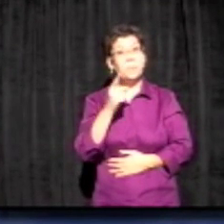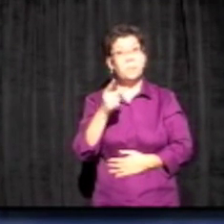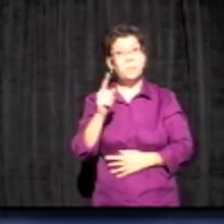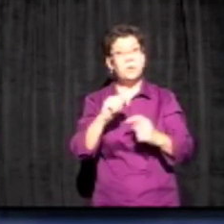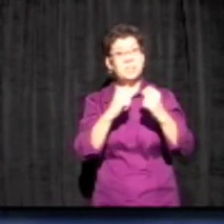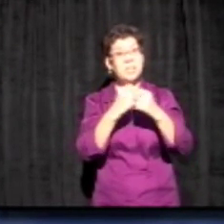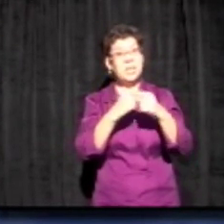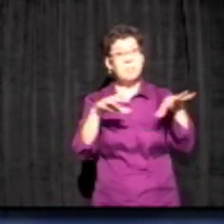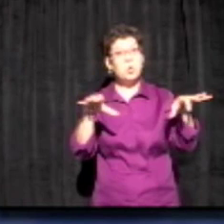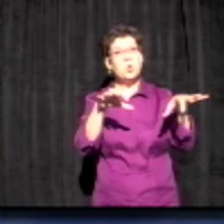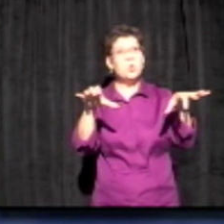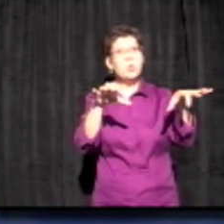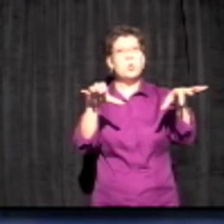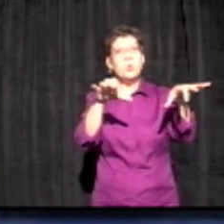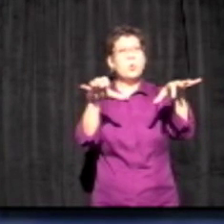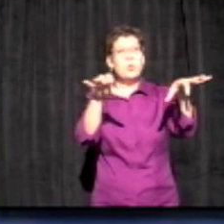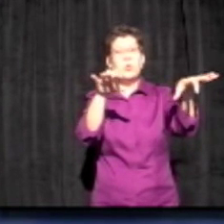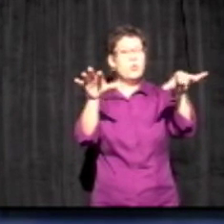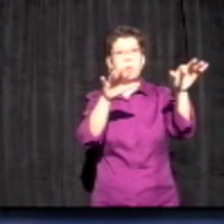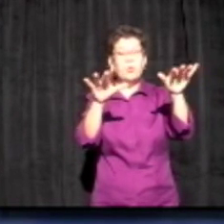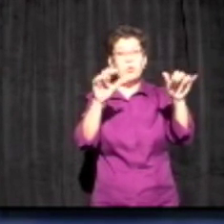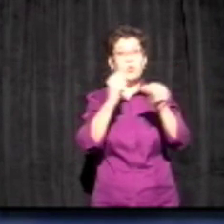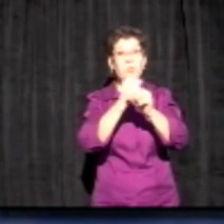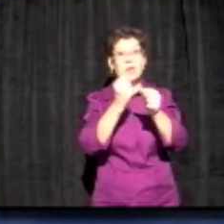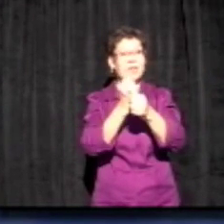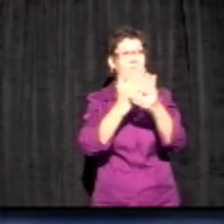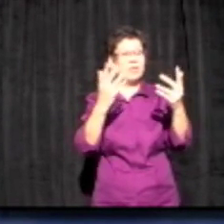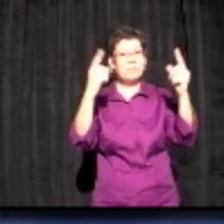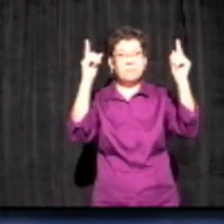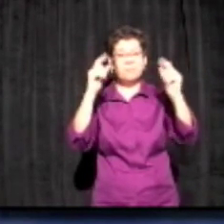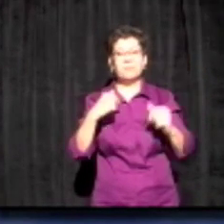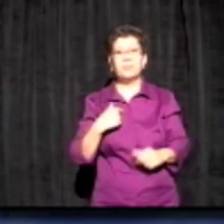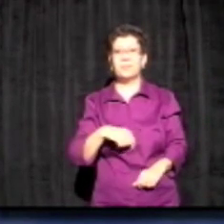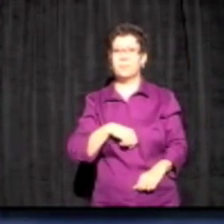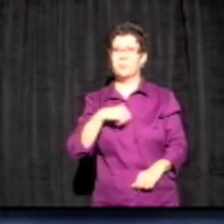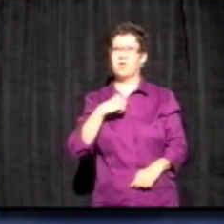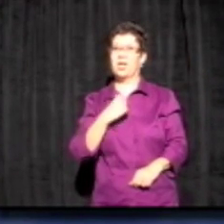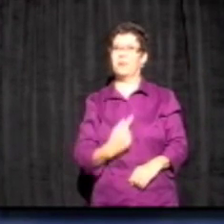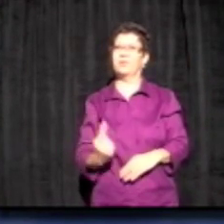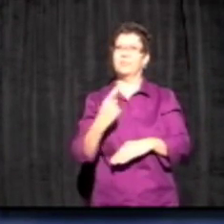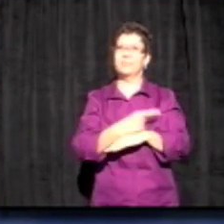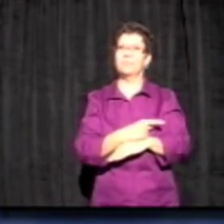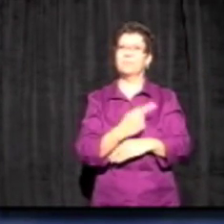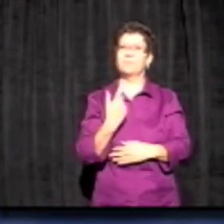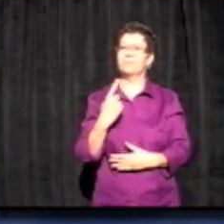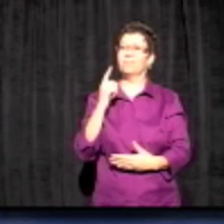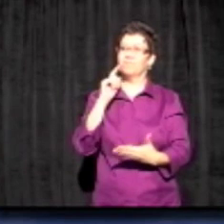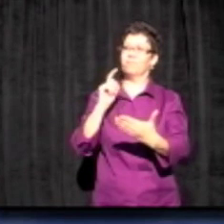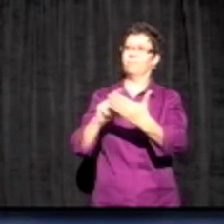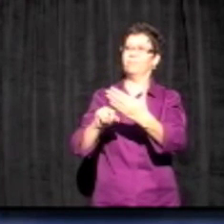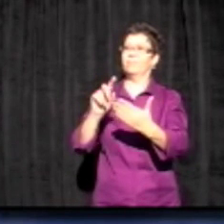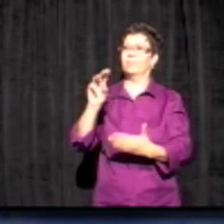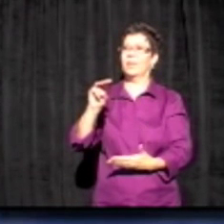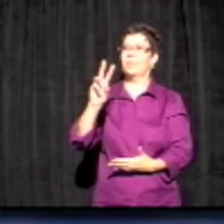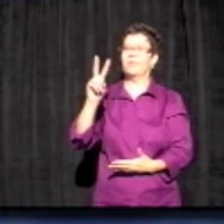in action, and so proud to be here today for the MV-1's official